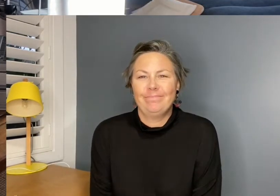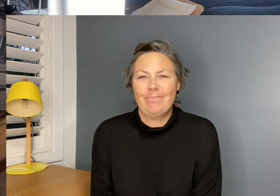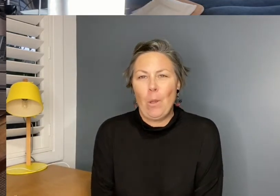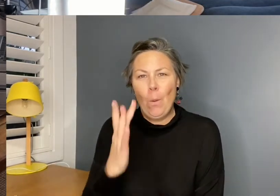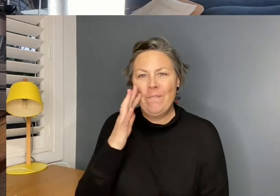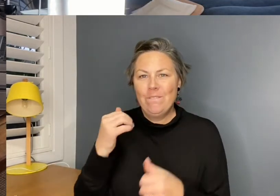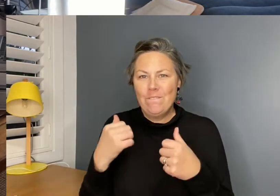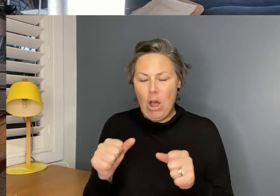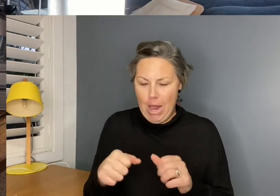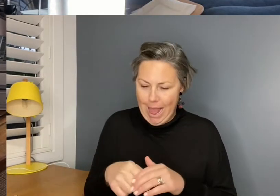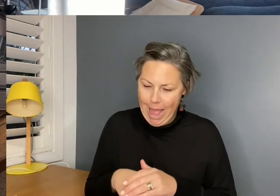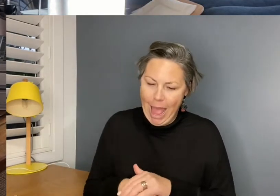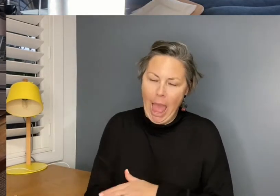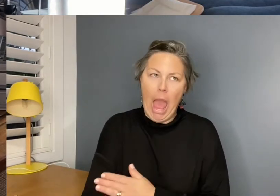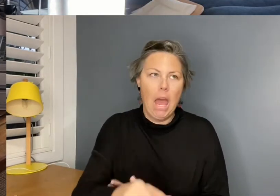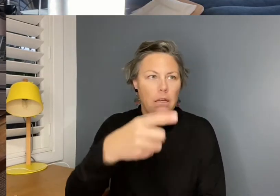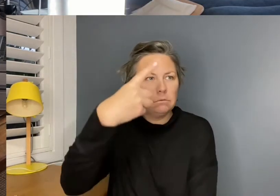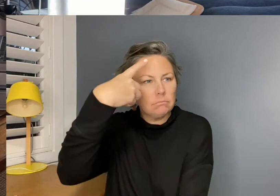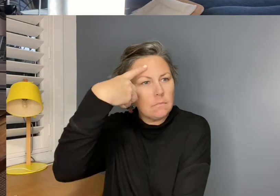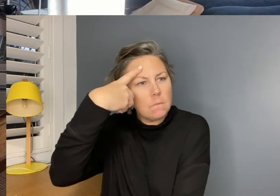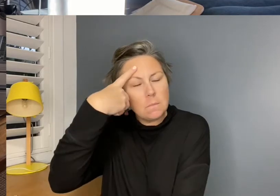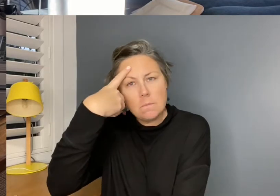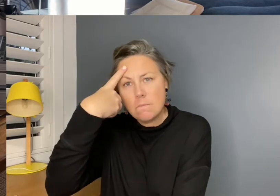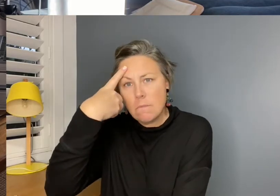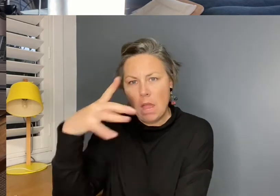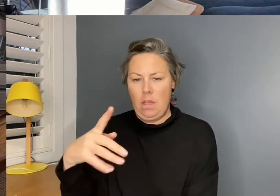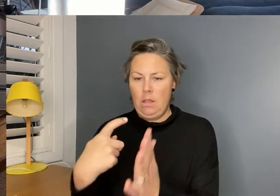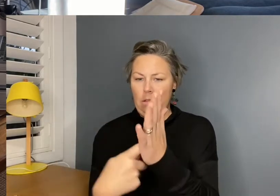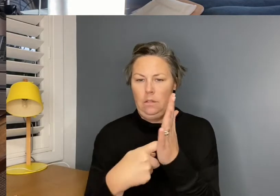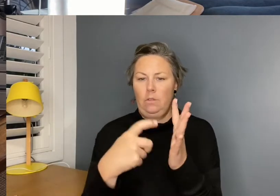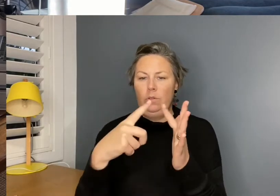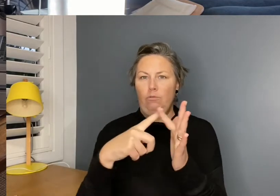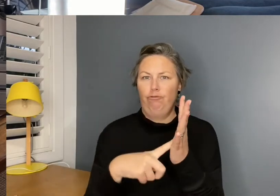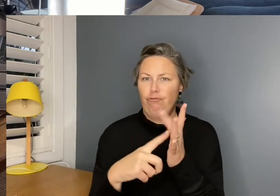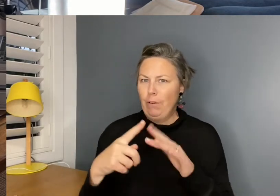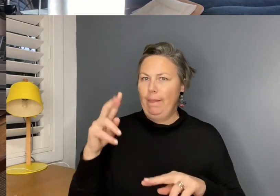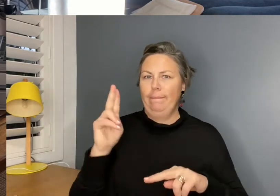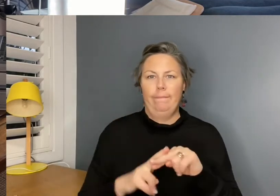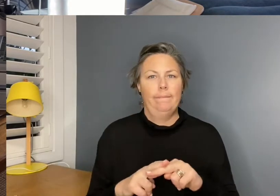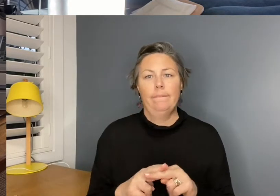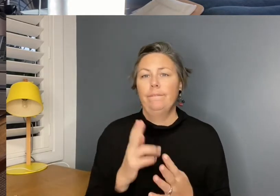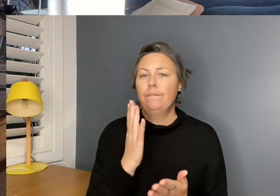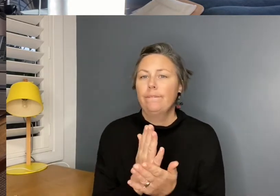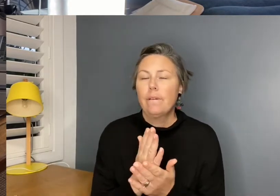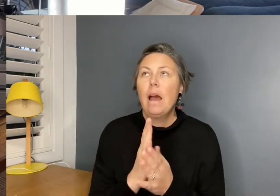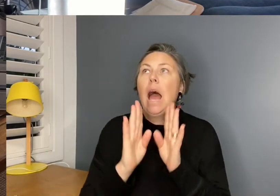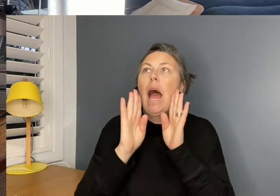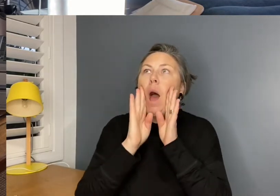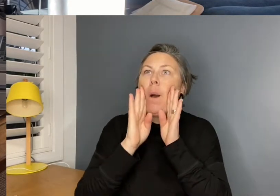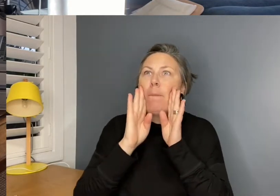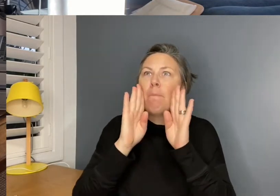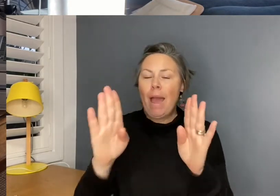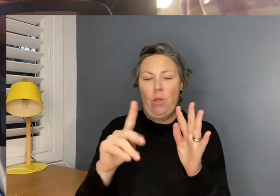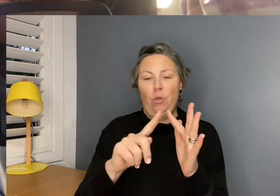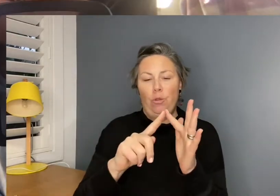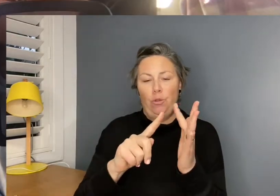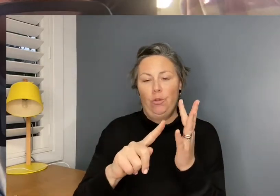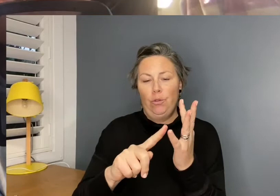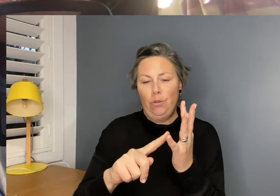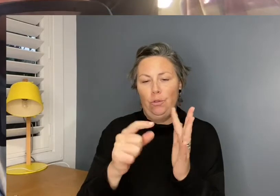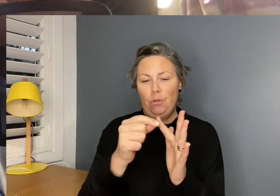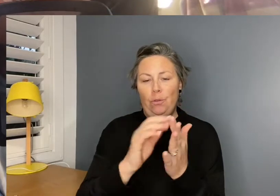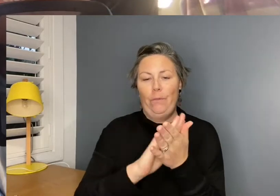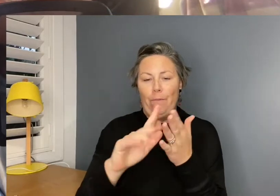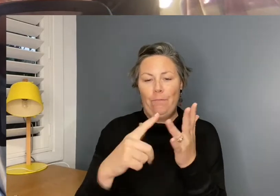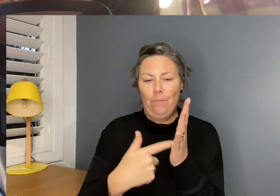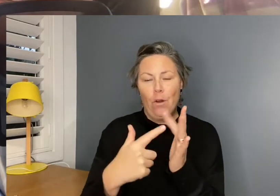they finally come out. relief. Oh, it's just the most incredible, relieving, euphoric feeling. Oh,